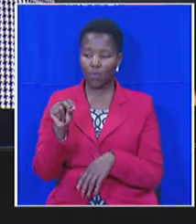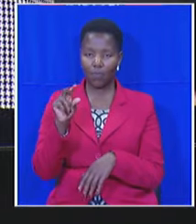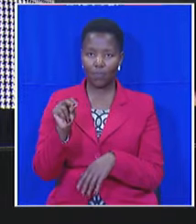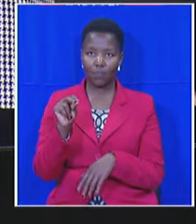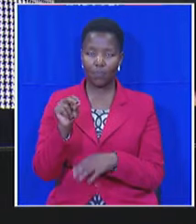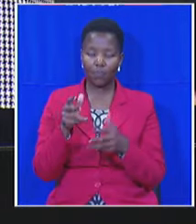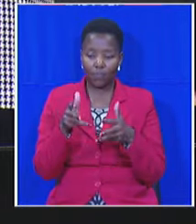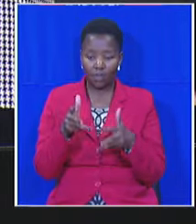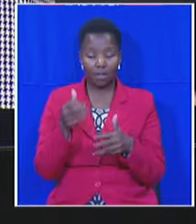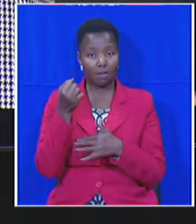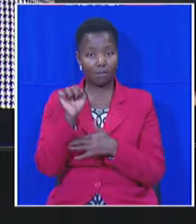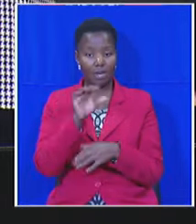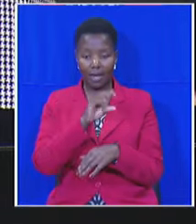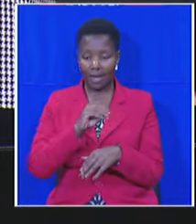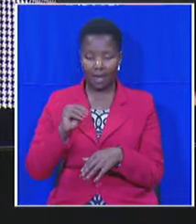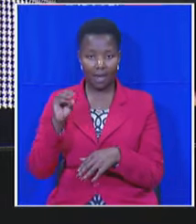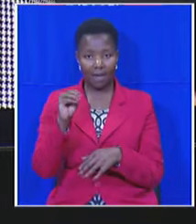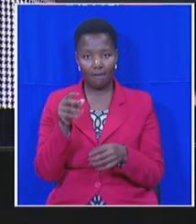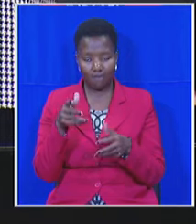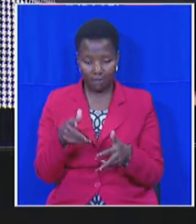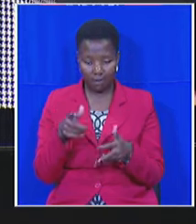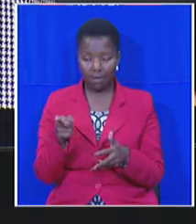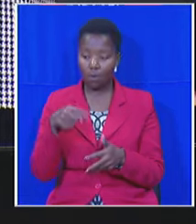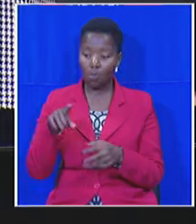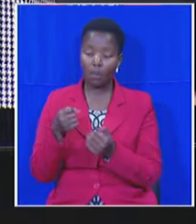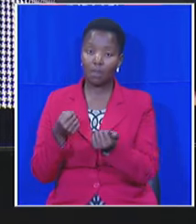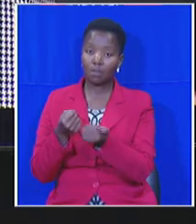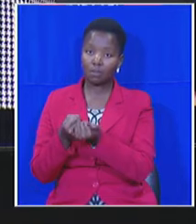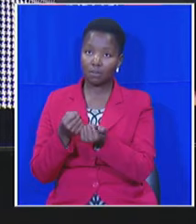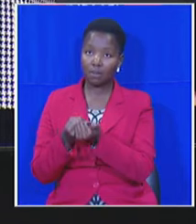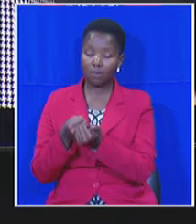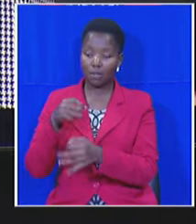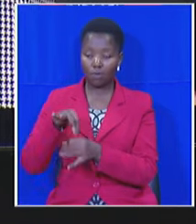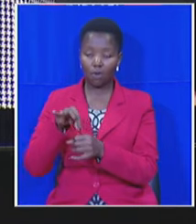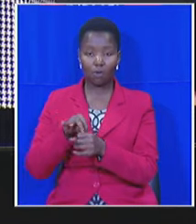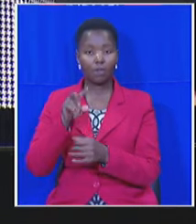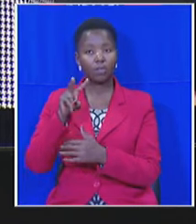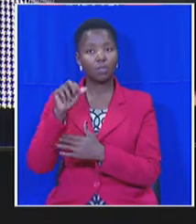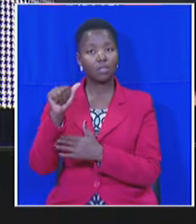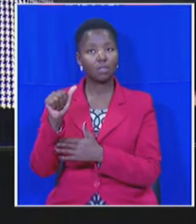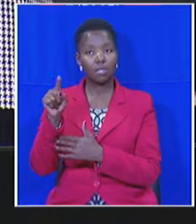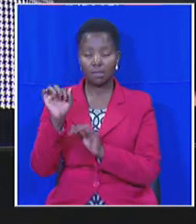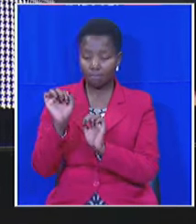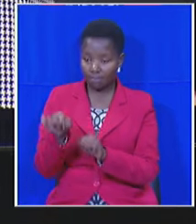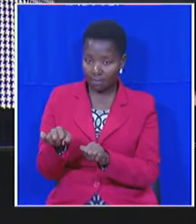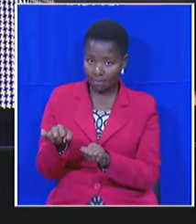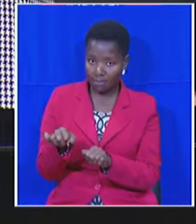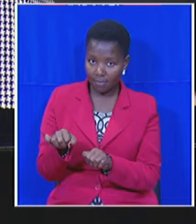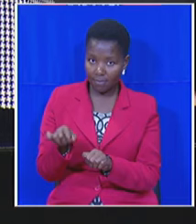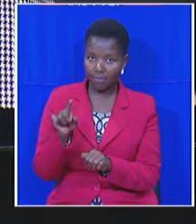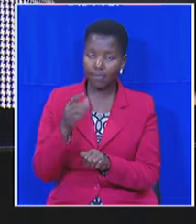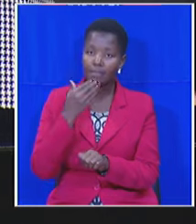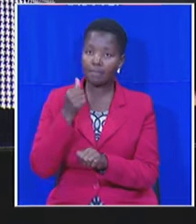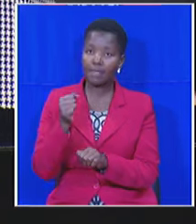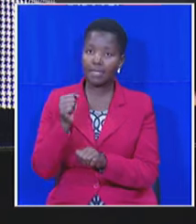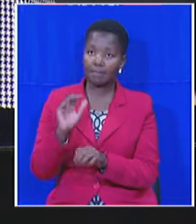the objections, I will put the question. Those in favor of vote 26 being agreed to, please